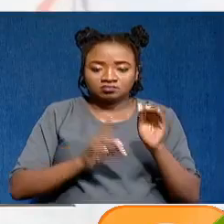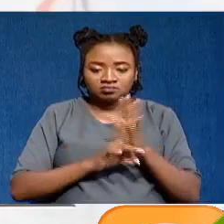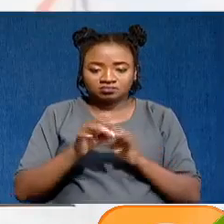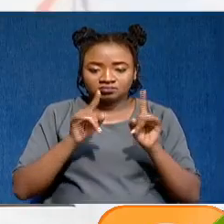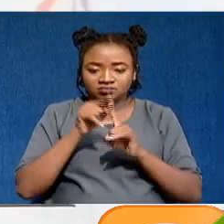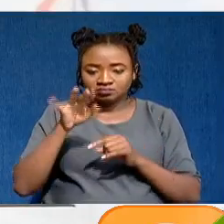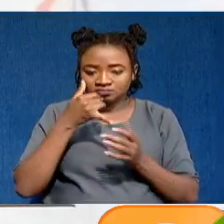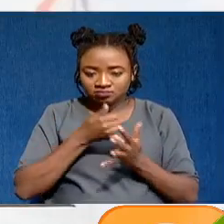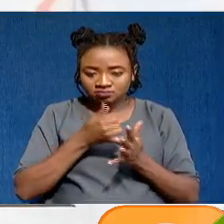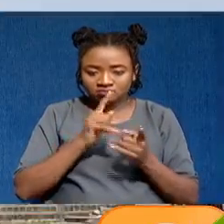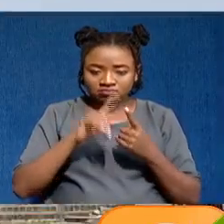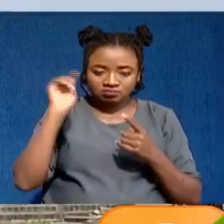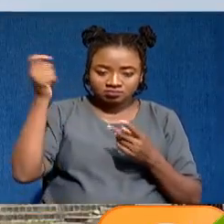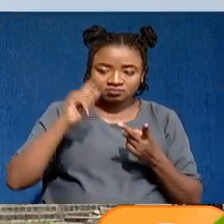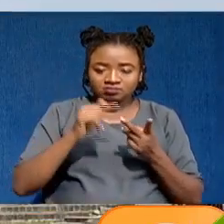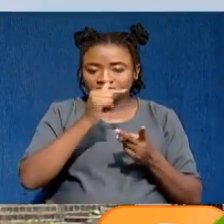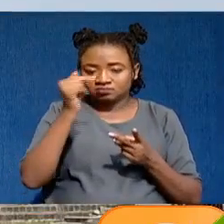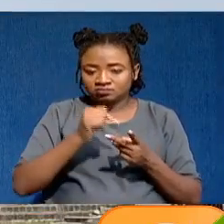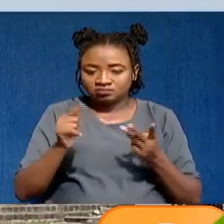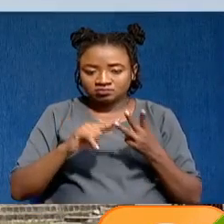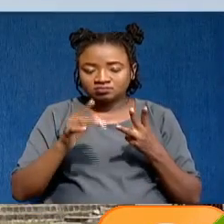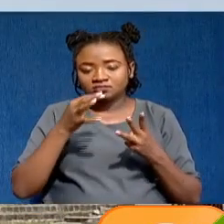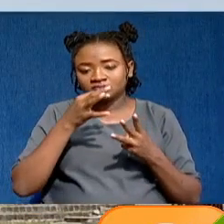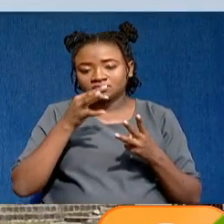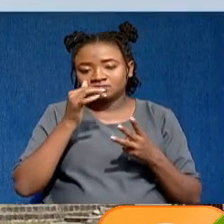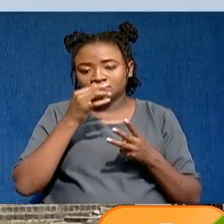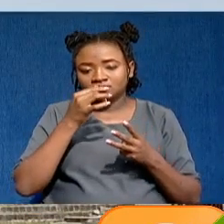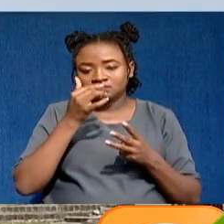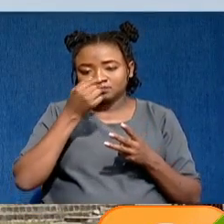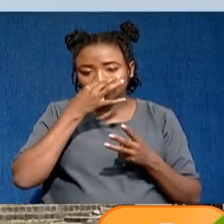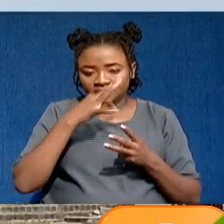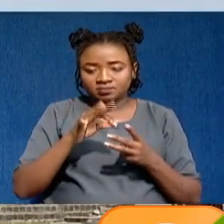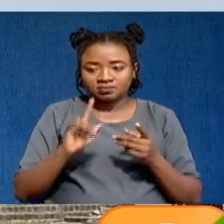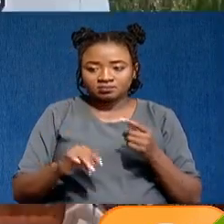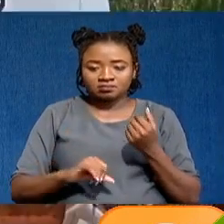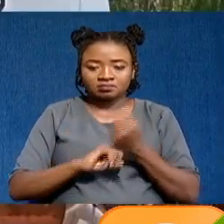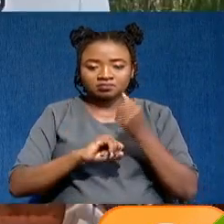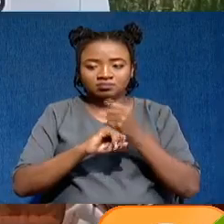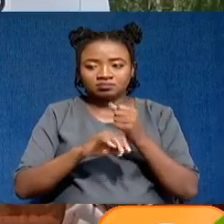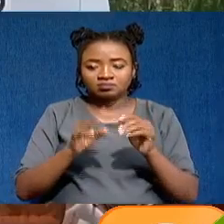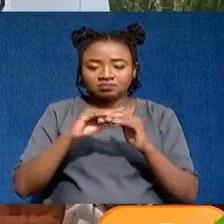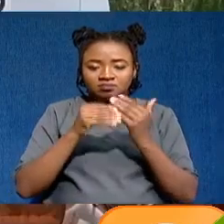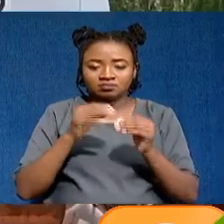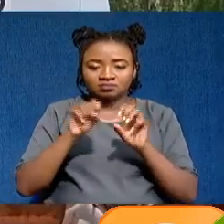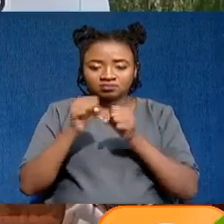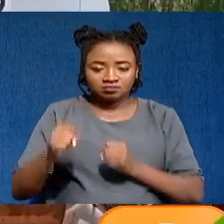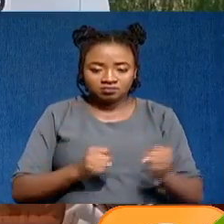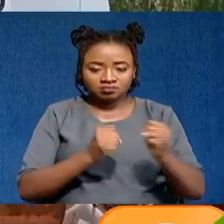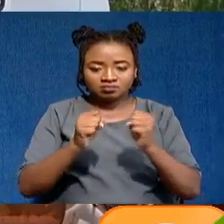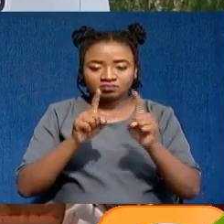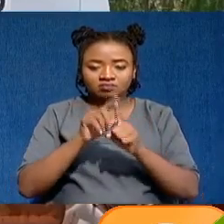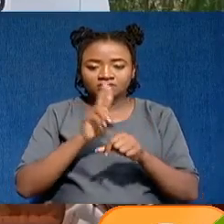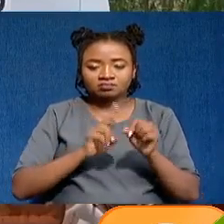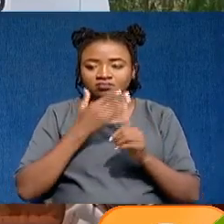Tanzania, Uganda, and France Geothermal Partnership Project, aimed at building capacity, co-creating strategies, and applying best practices across